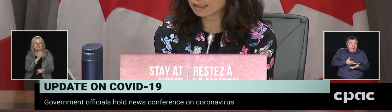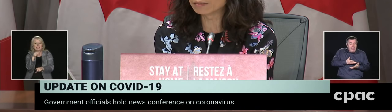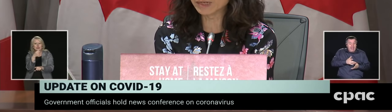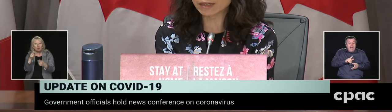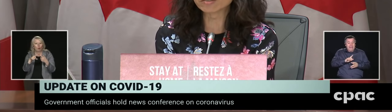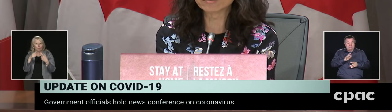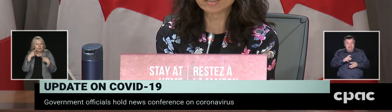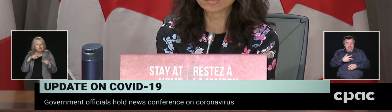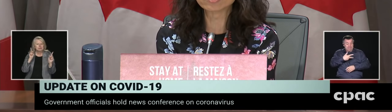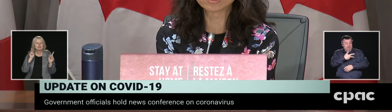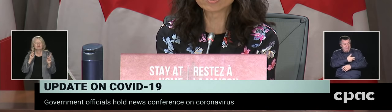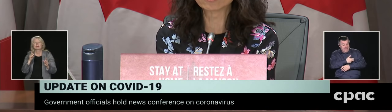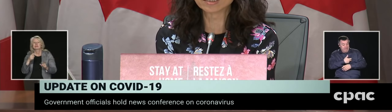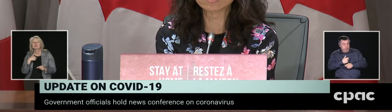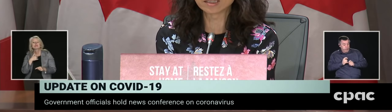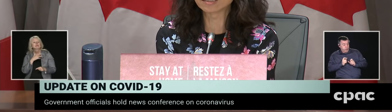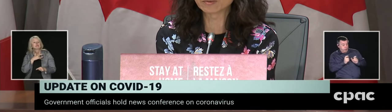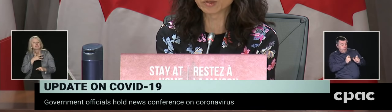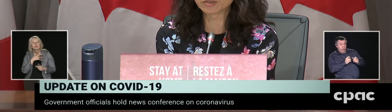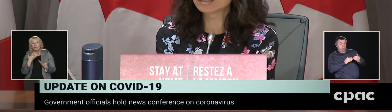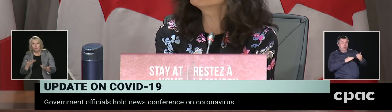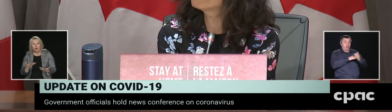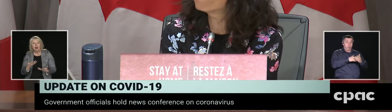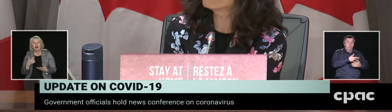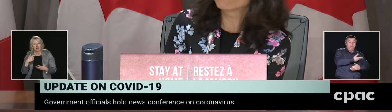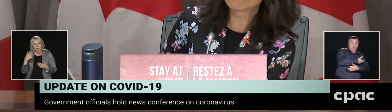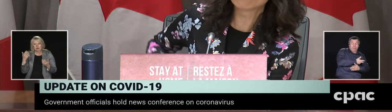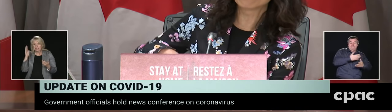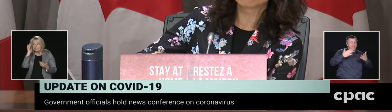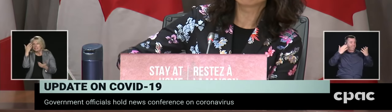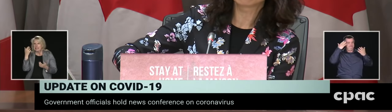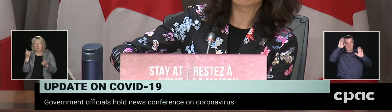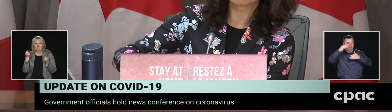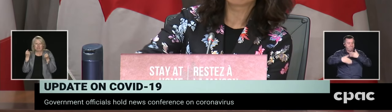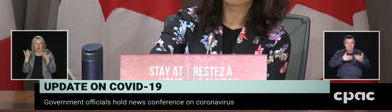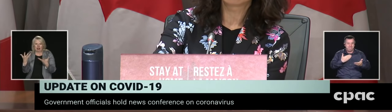is the amount of research that is going into this at the moment.